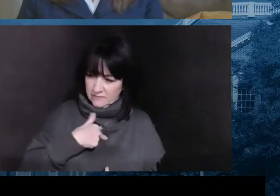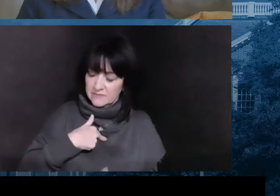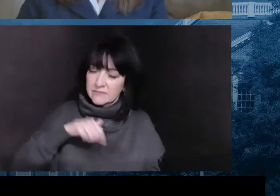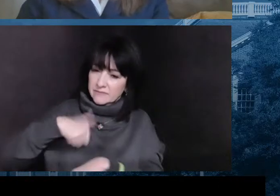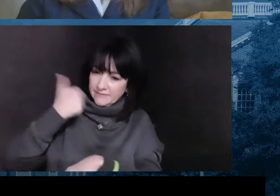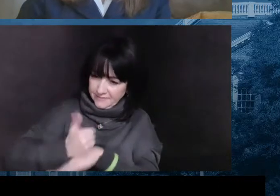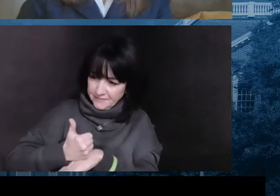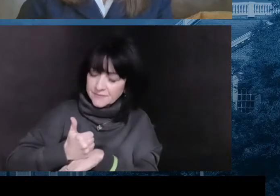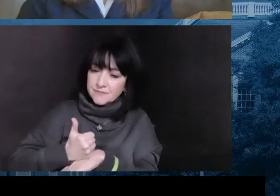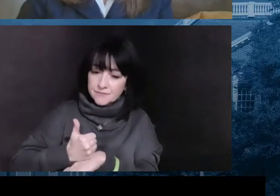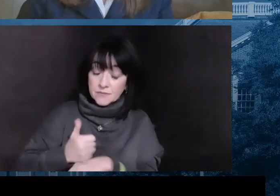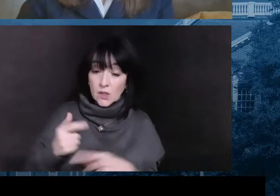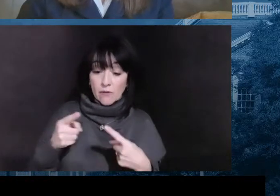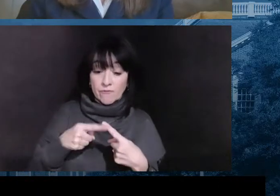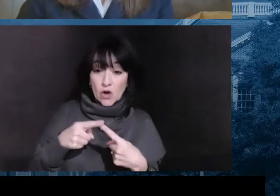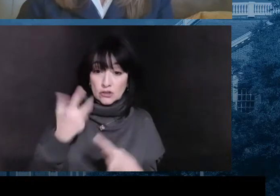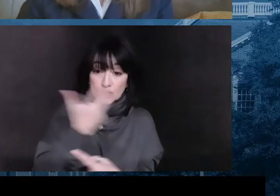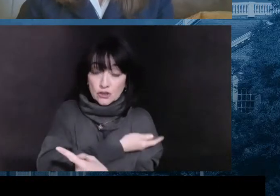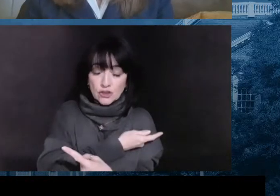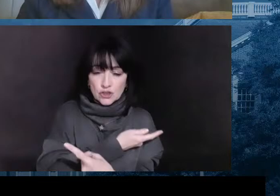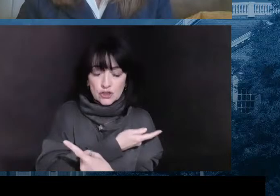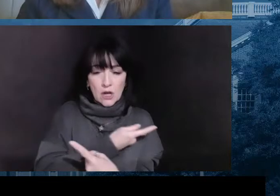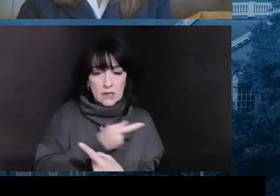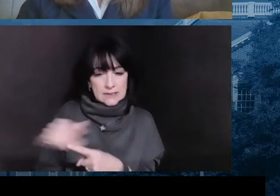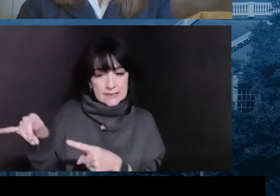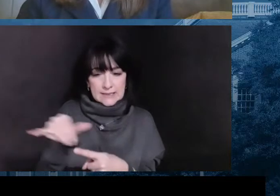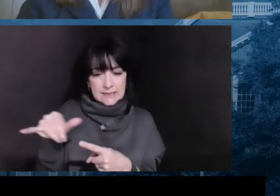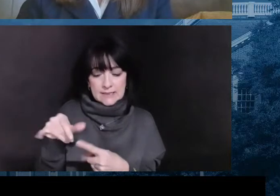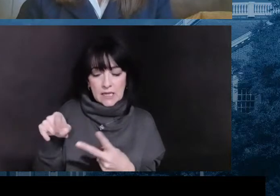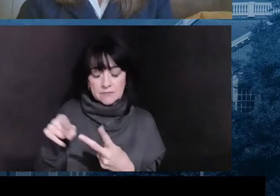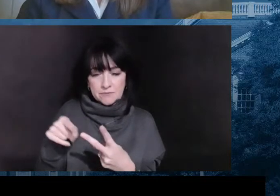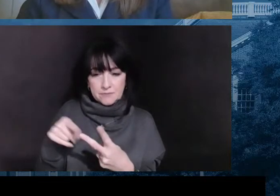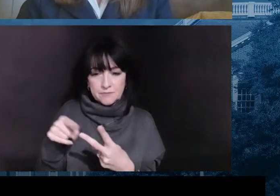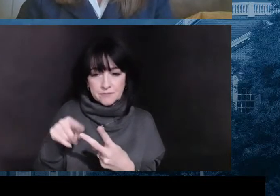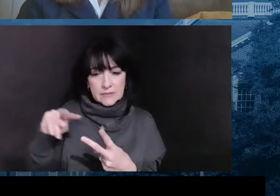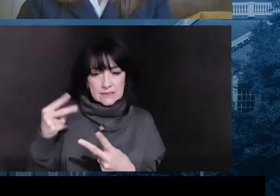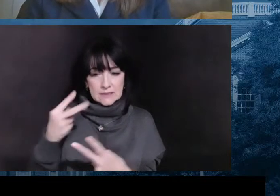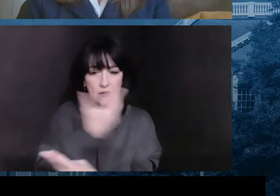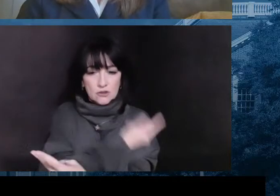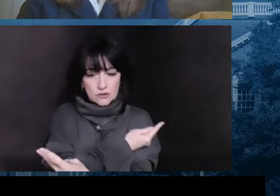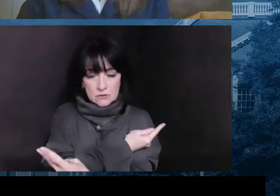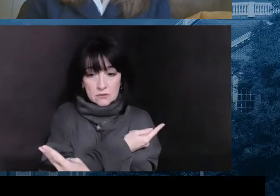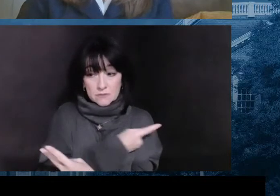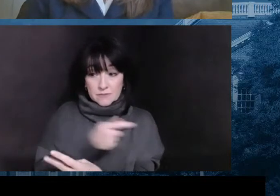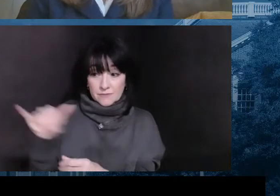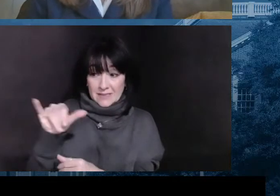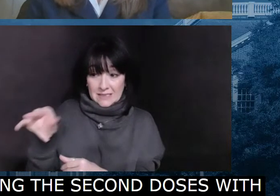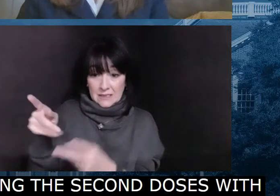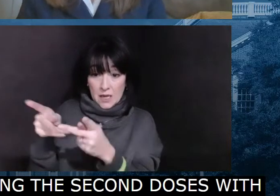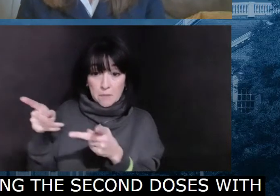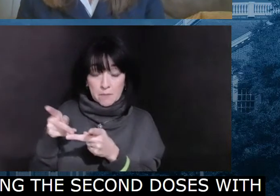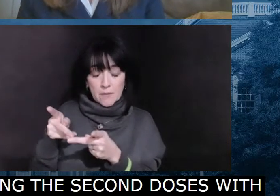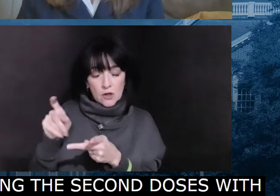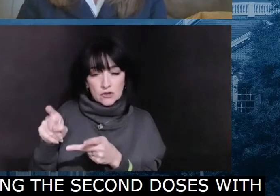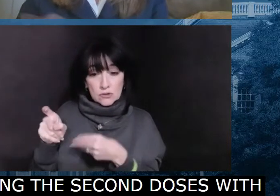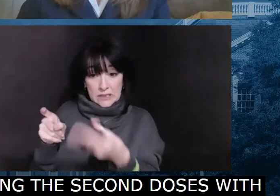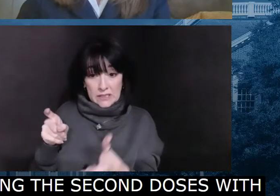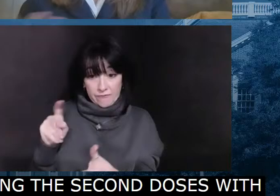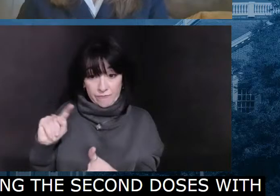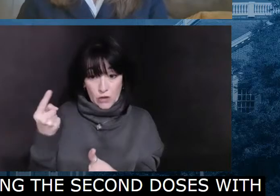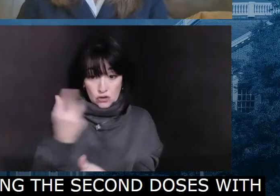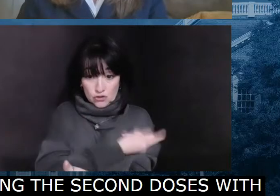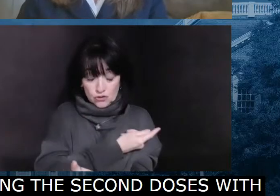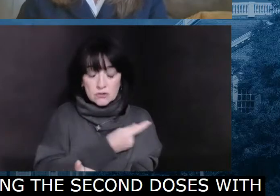you know, the expectation is providers that provide the first doses should also provide the second doses. That being said, you know, if you get